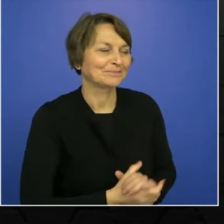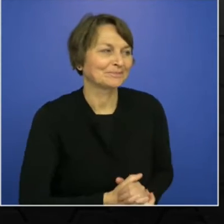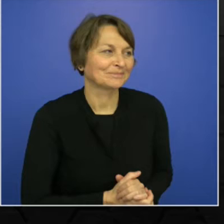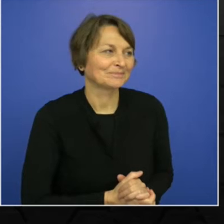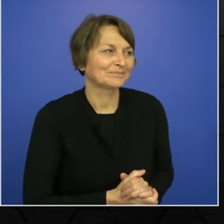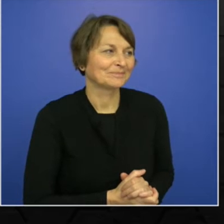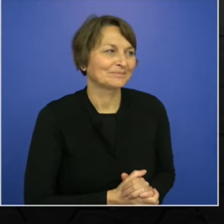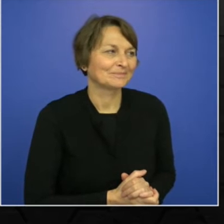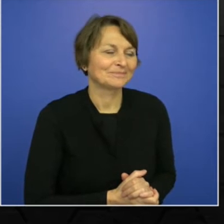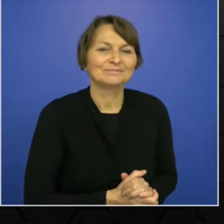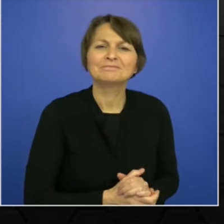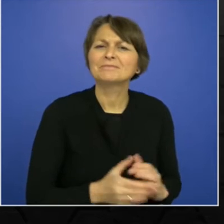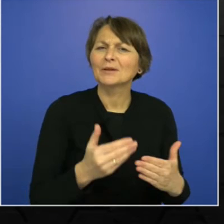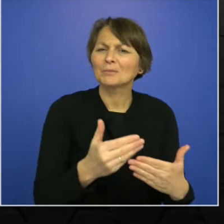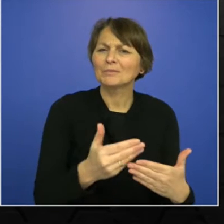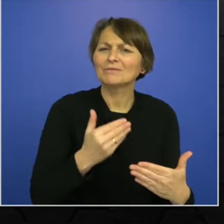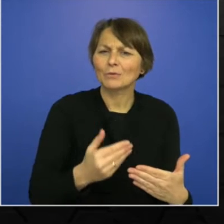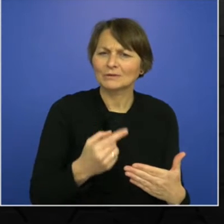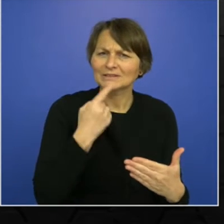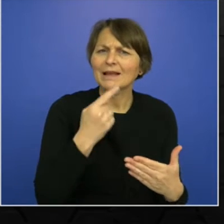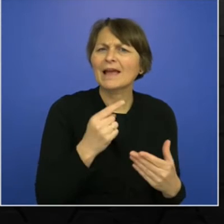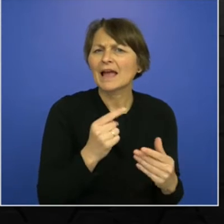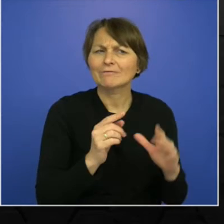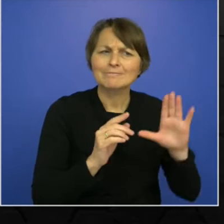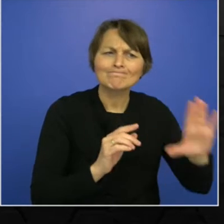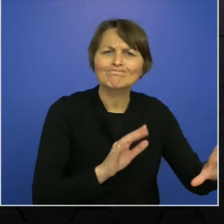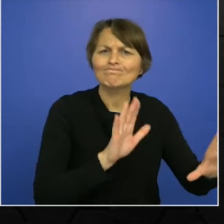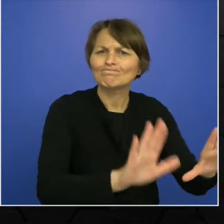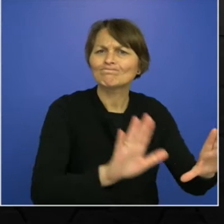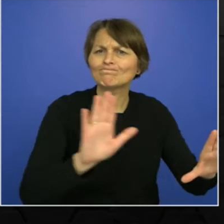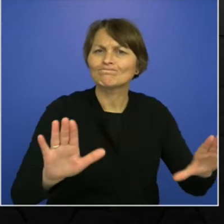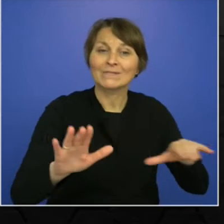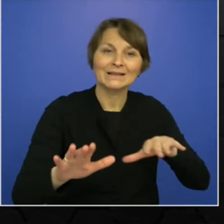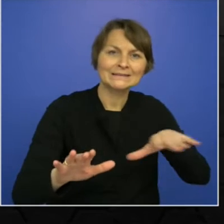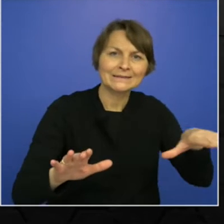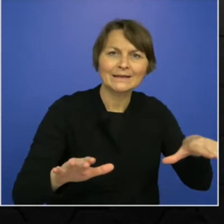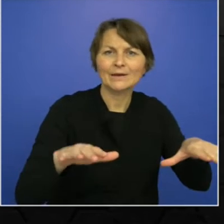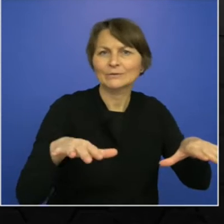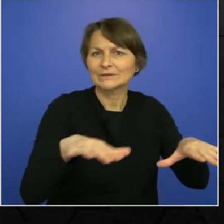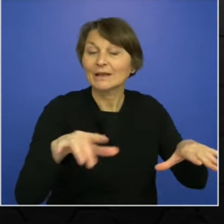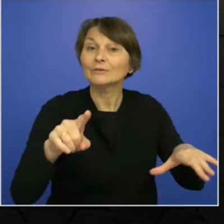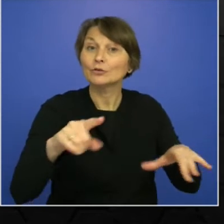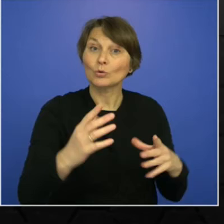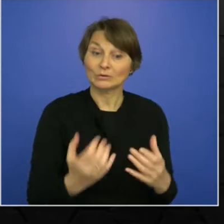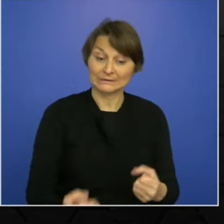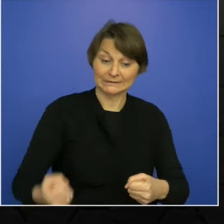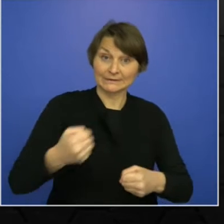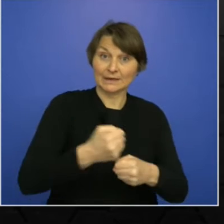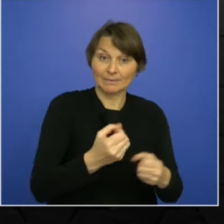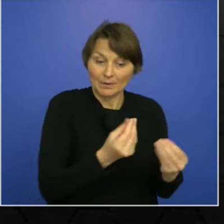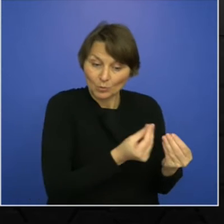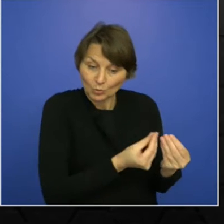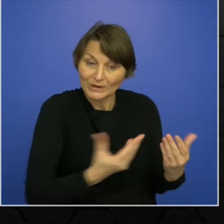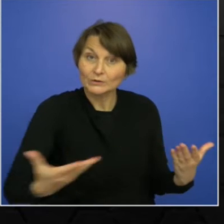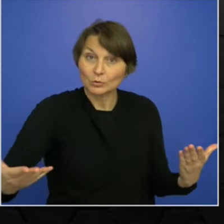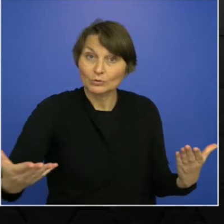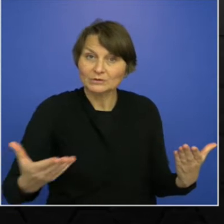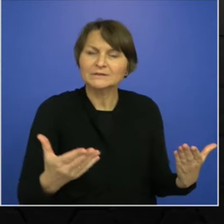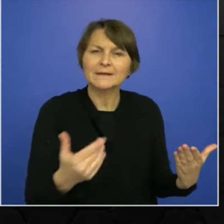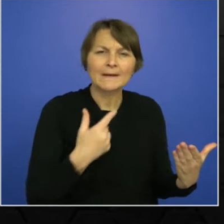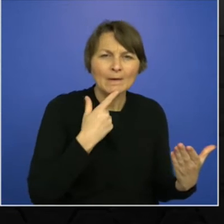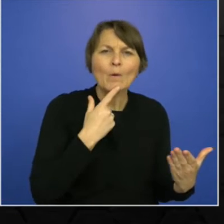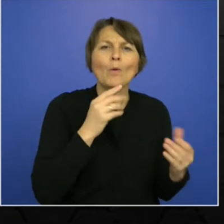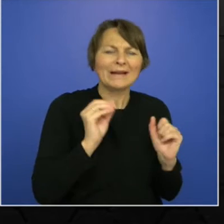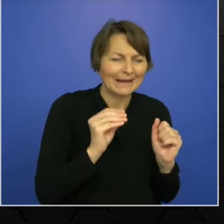you, there are some built-in scenarios. So when you create a resource, you can start experimenting. You can start talking with the